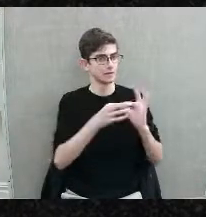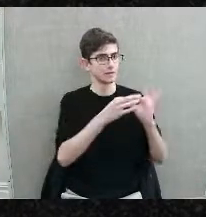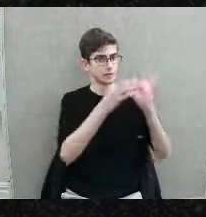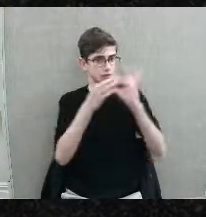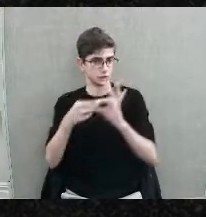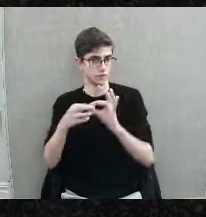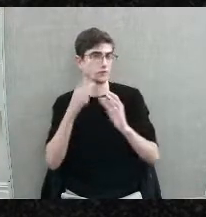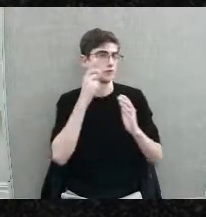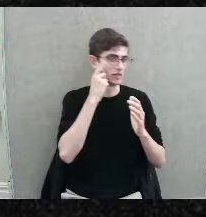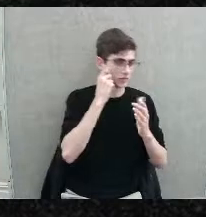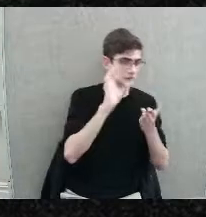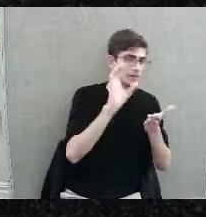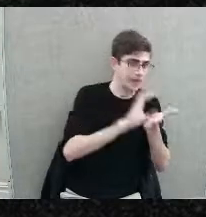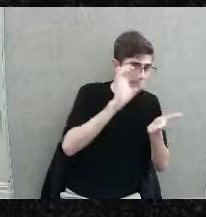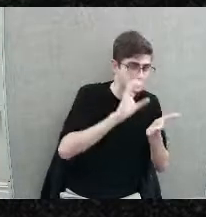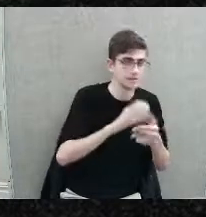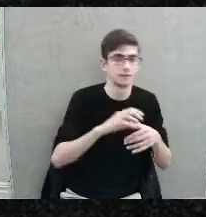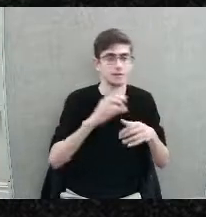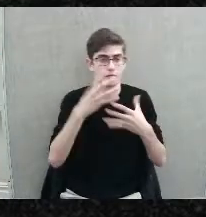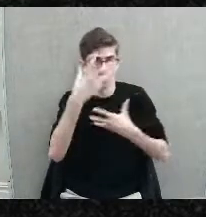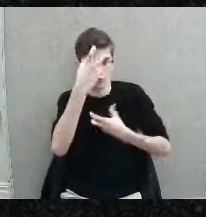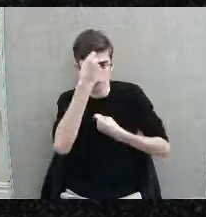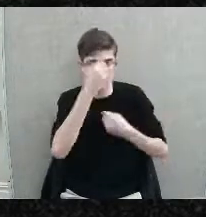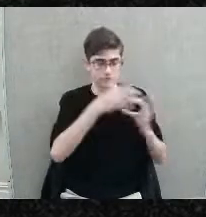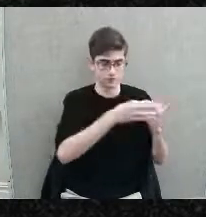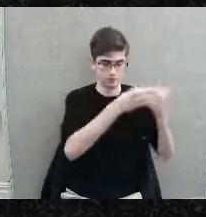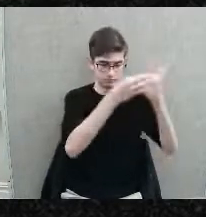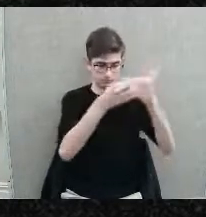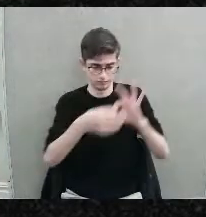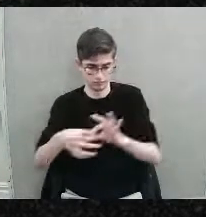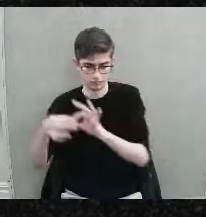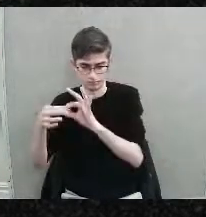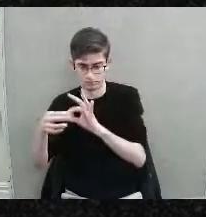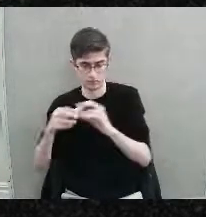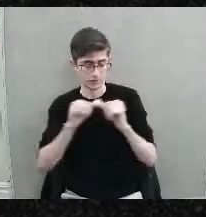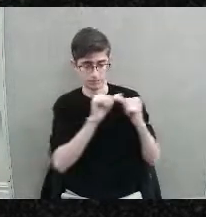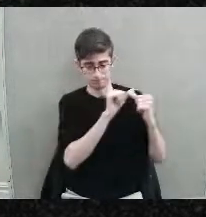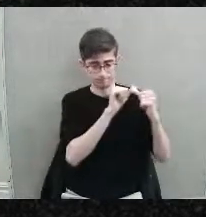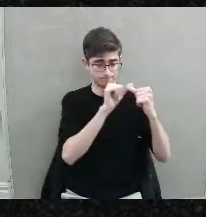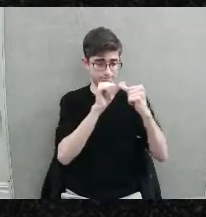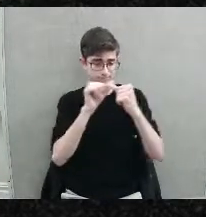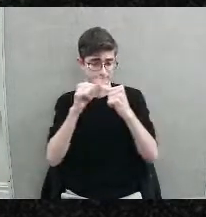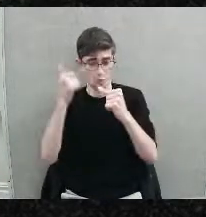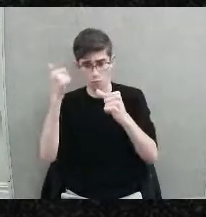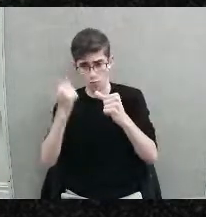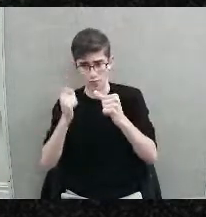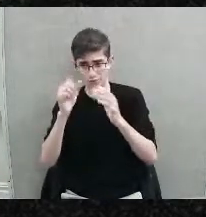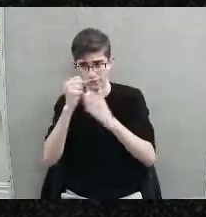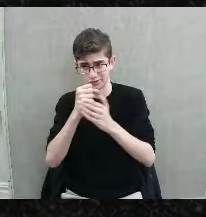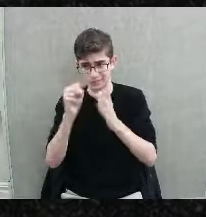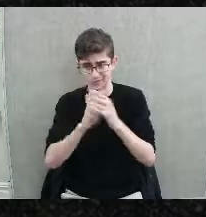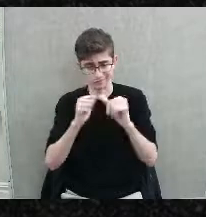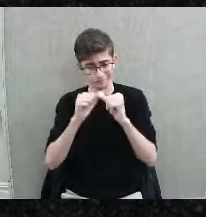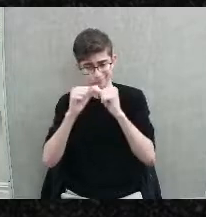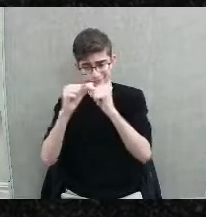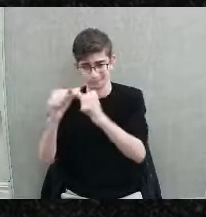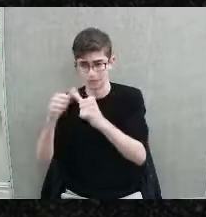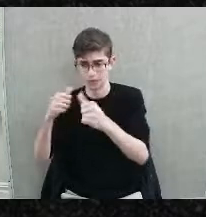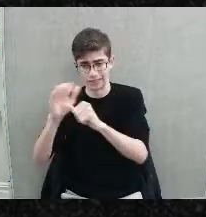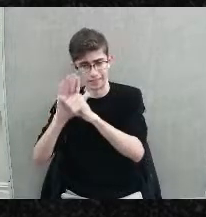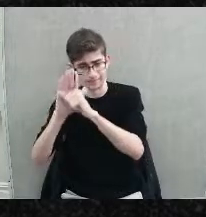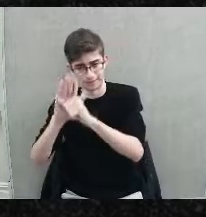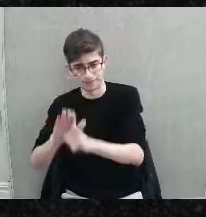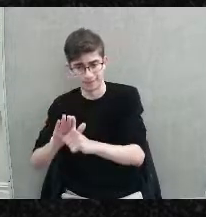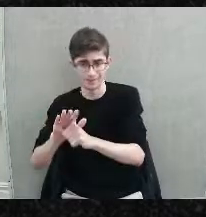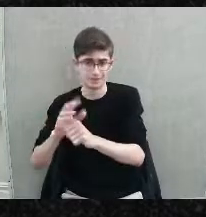racial capitalism and colonialism, right, cuts pre-neoliberalism, it cuts right through welfare state capitalism that tries to suppress